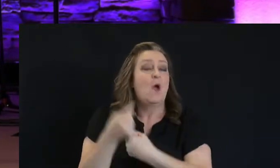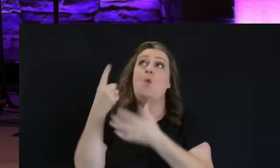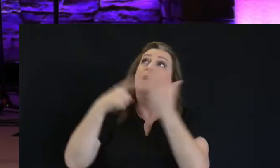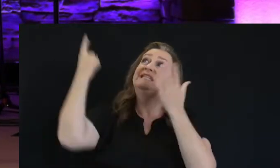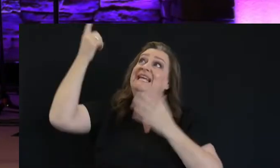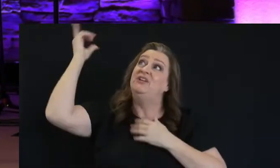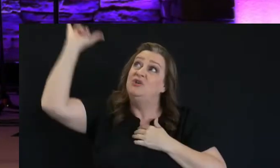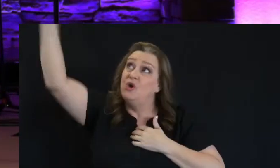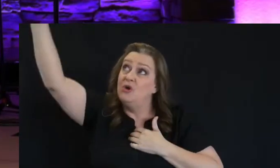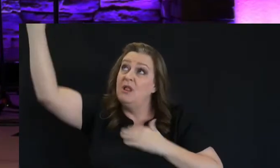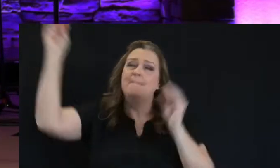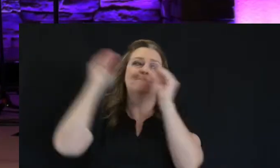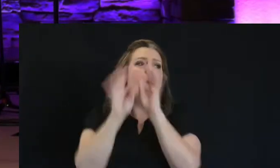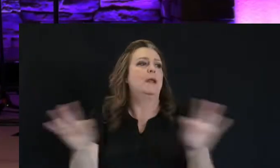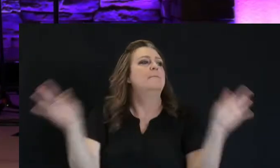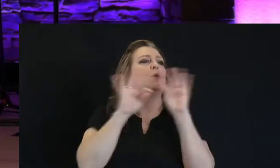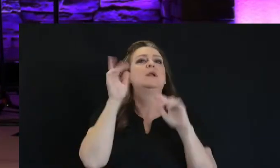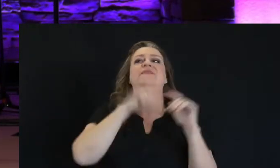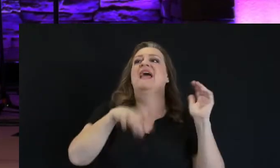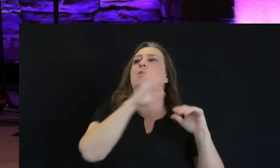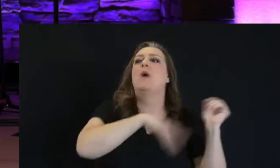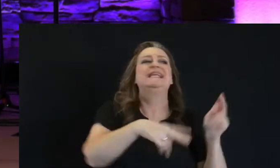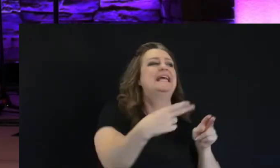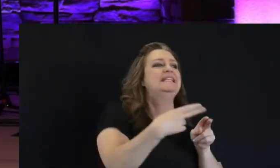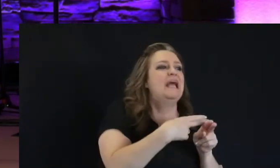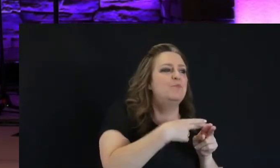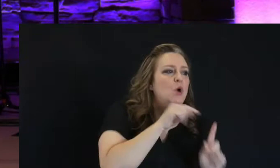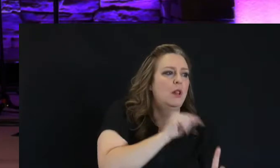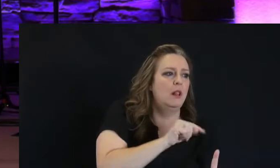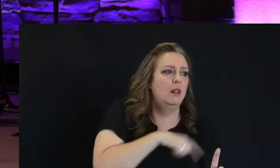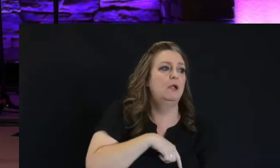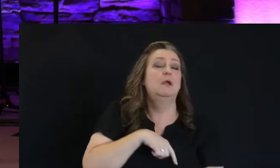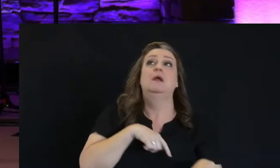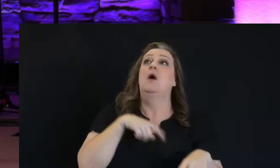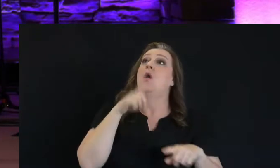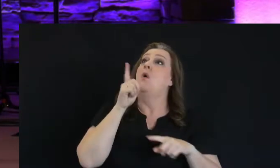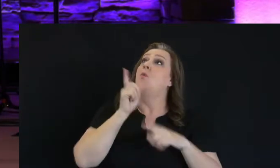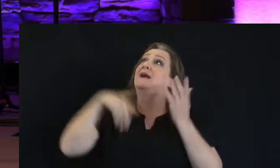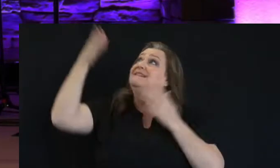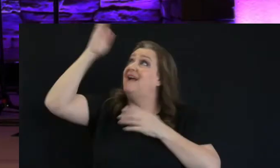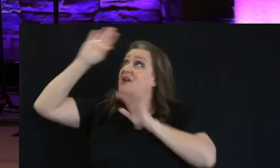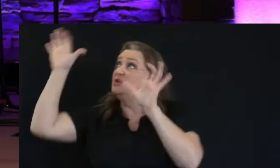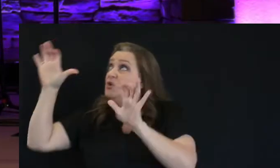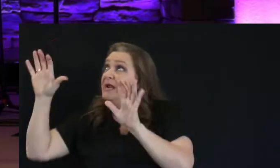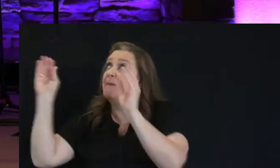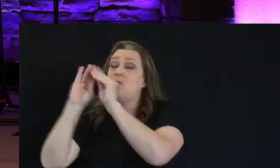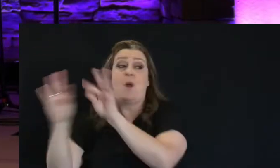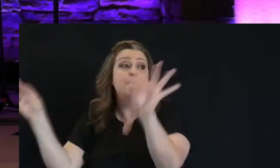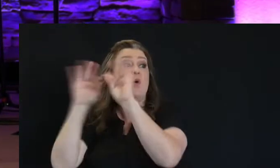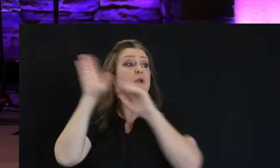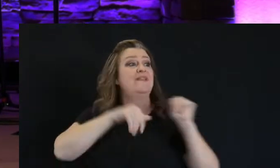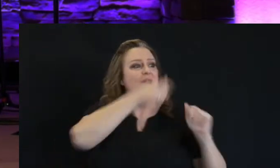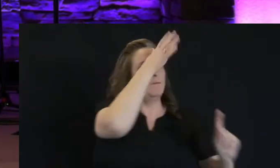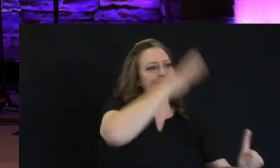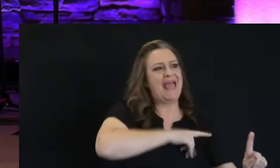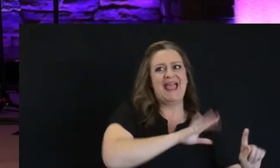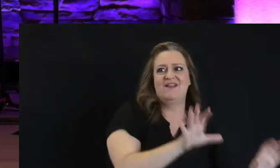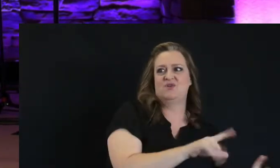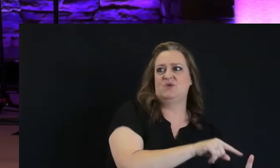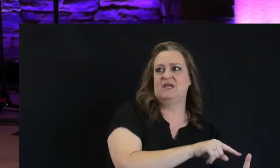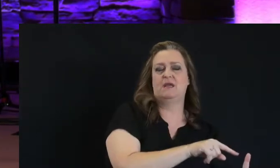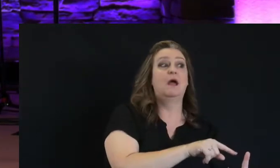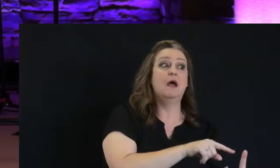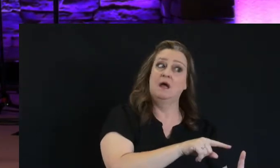what is temporal, where what God is doing is more important than what man is doing. And don't be mistaken, folks, there's nothing easy about